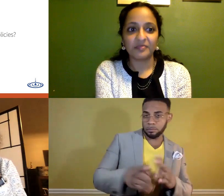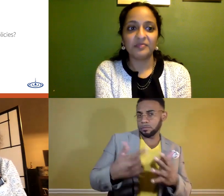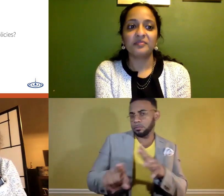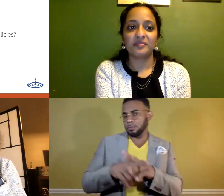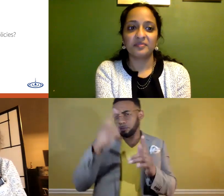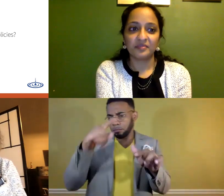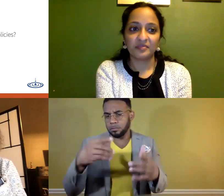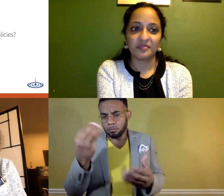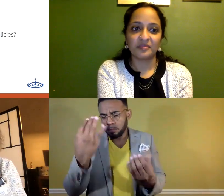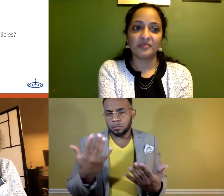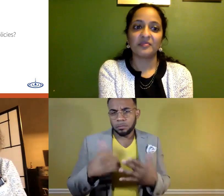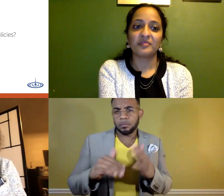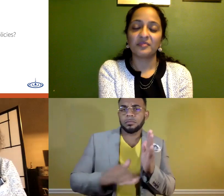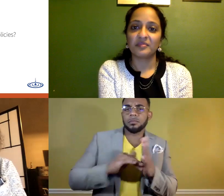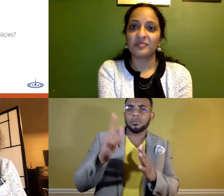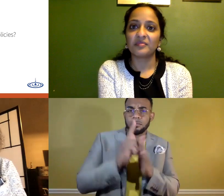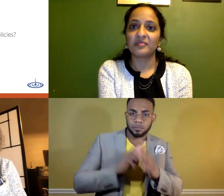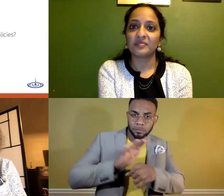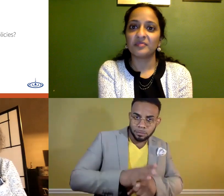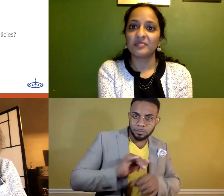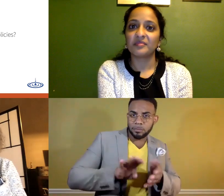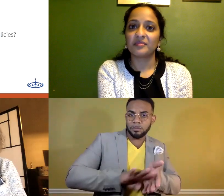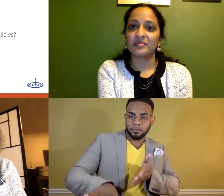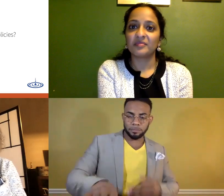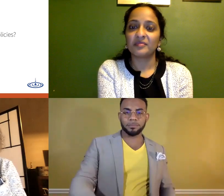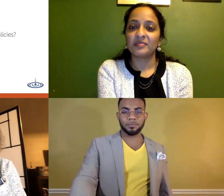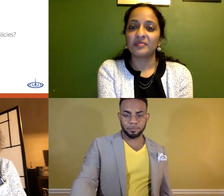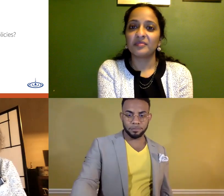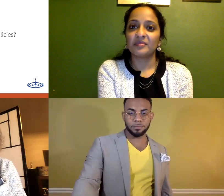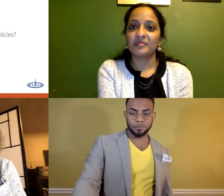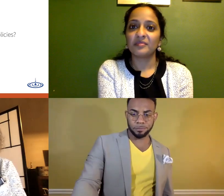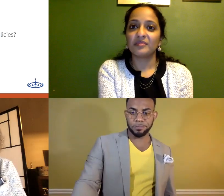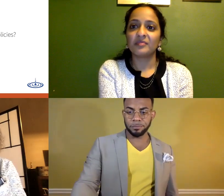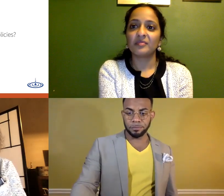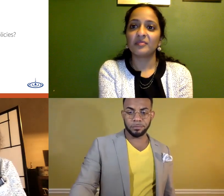The reoccurring legal repression and exclusion. That's